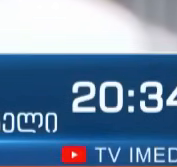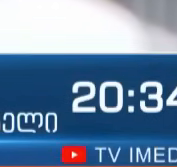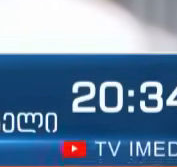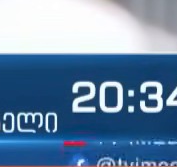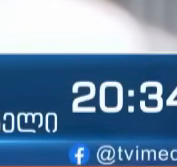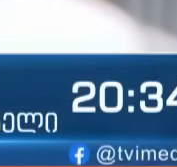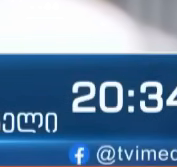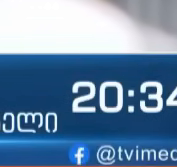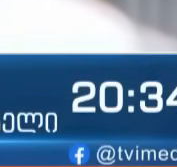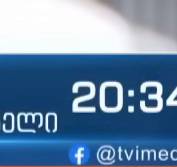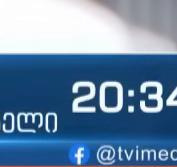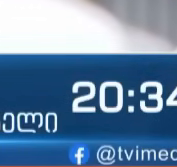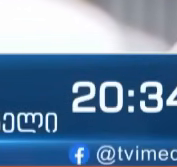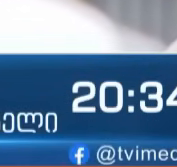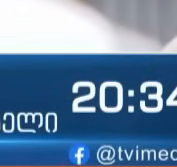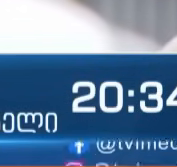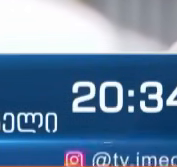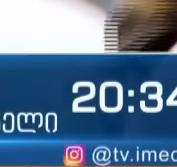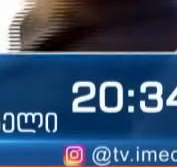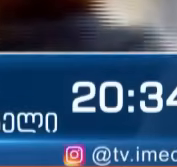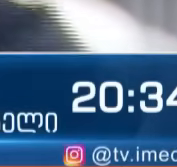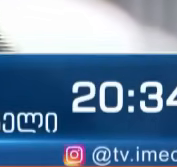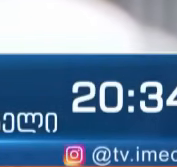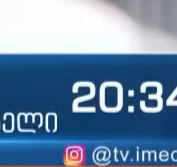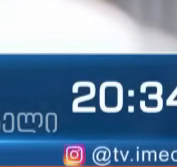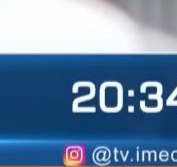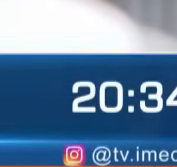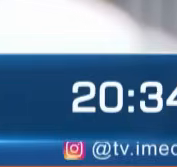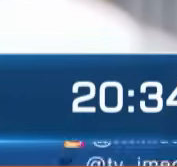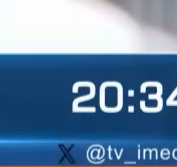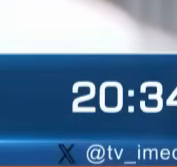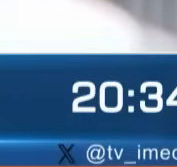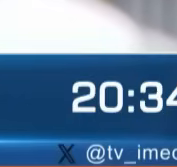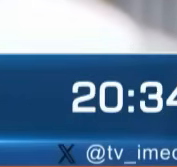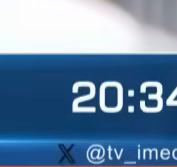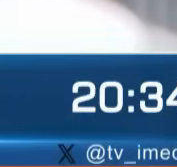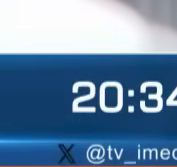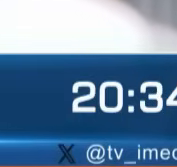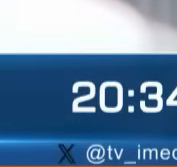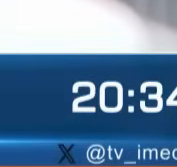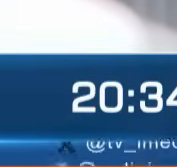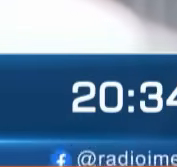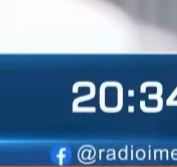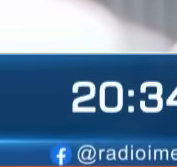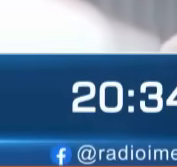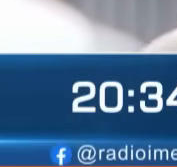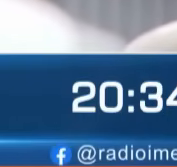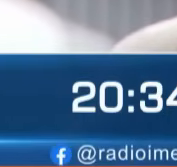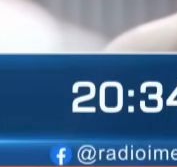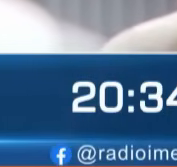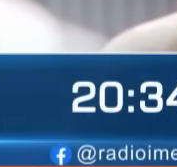Sagangebu situație, Smartis Samsahuris, Mehandre Mashole Bismir, Srave Gardas Lili, Tredari, Amos